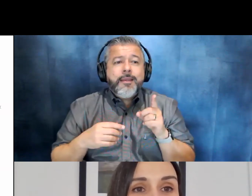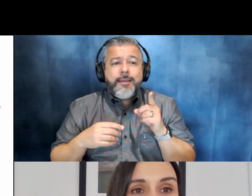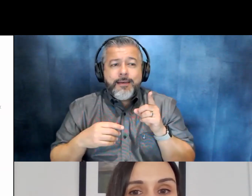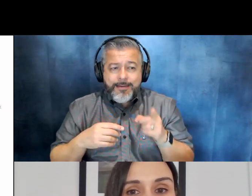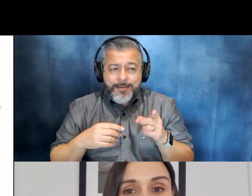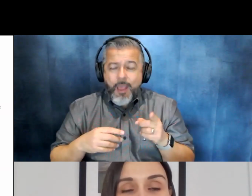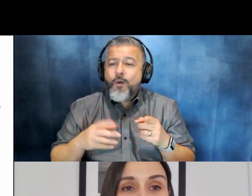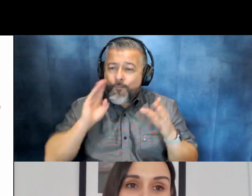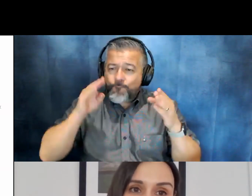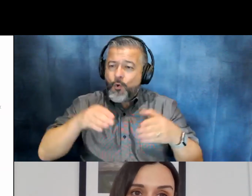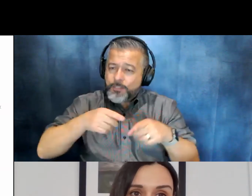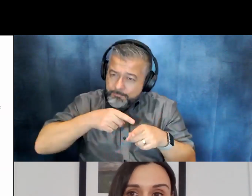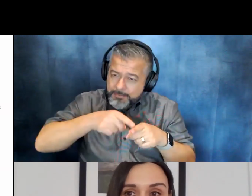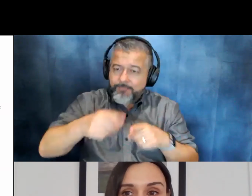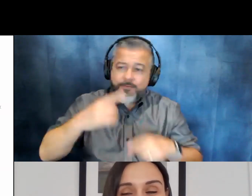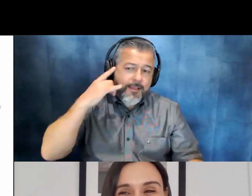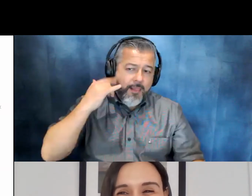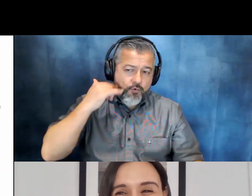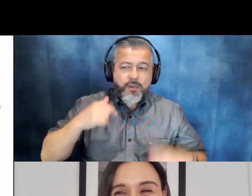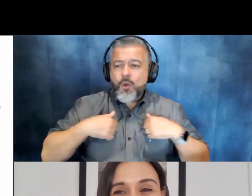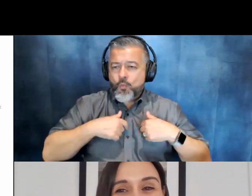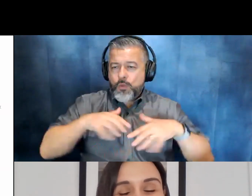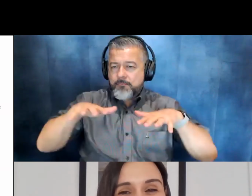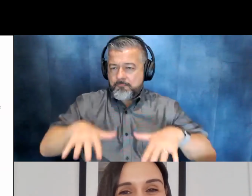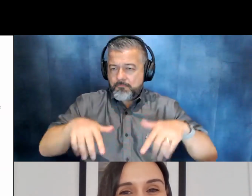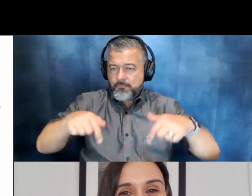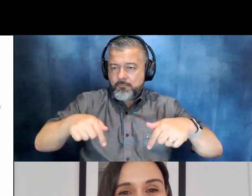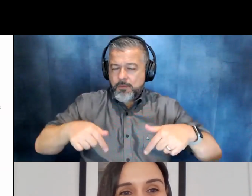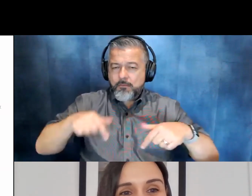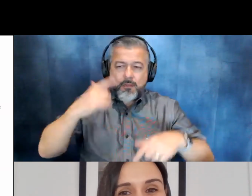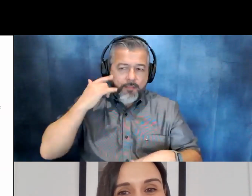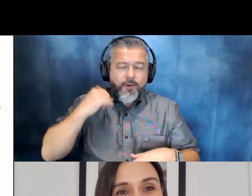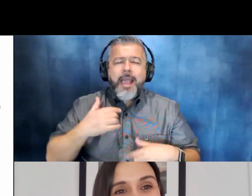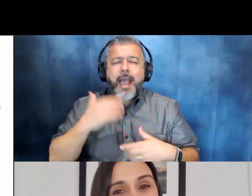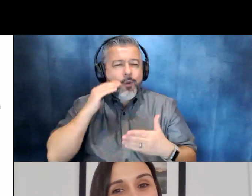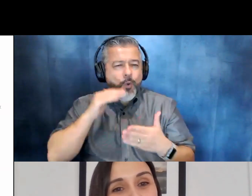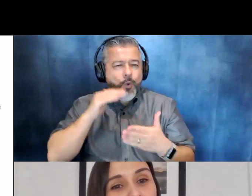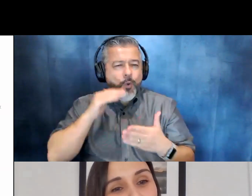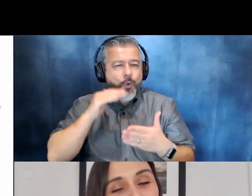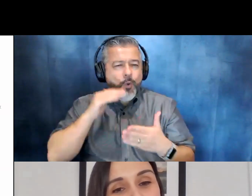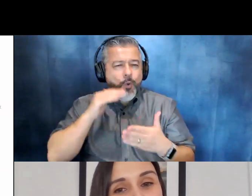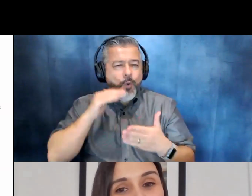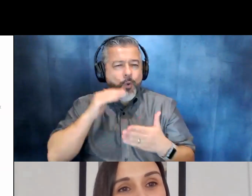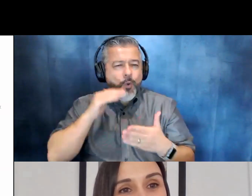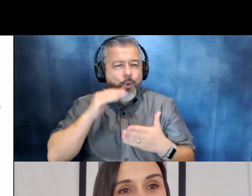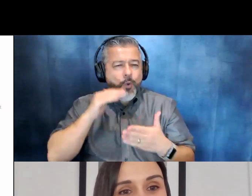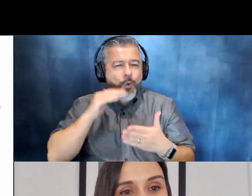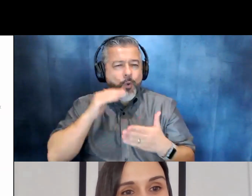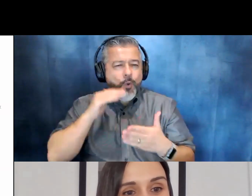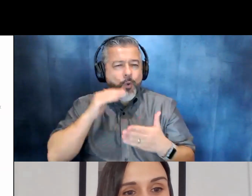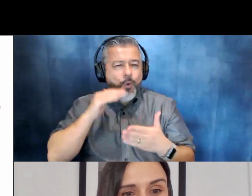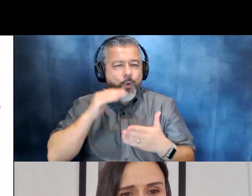in California. So we're based here in California. I know we have viewers across the country and the world, but we're working on a